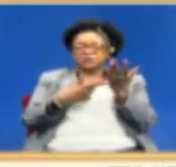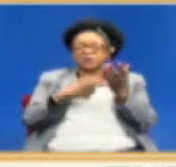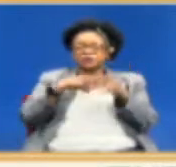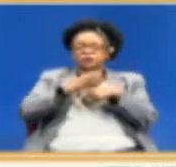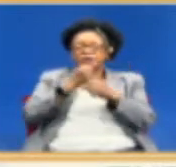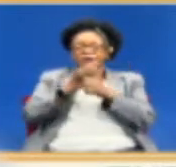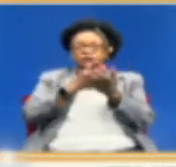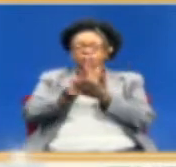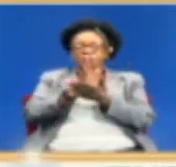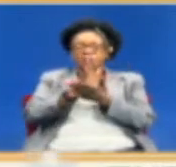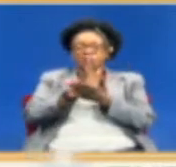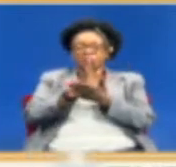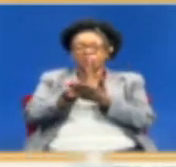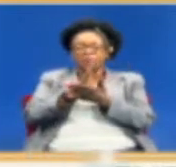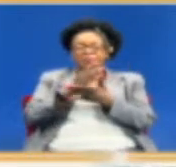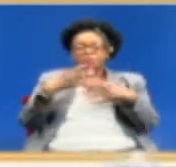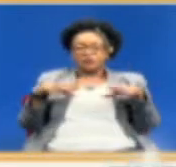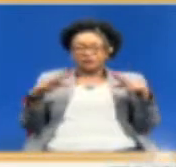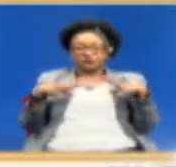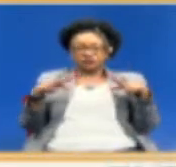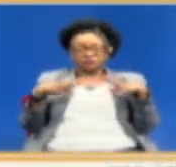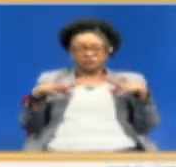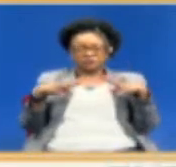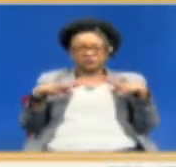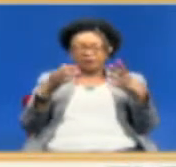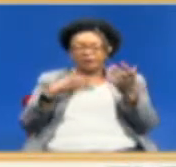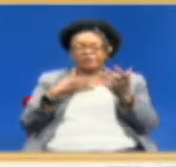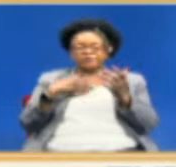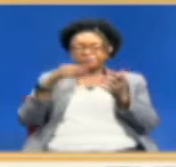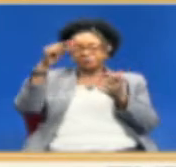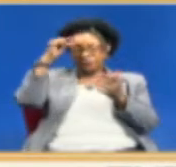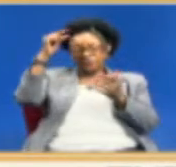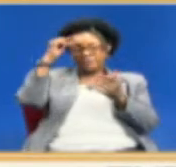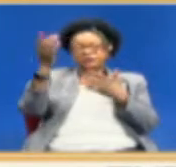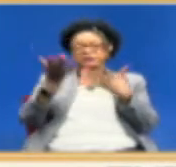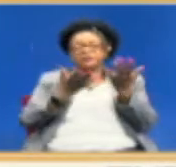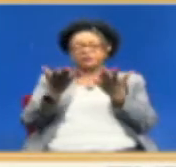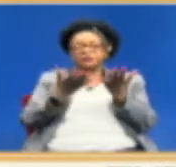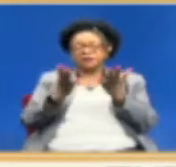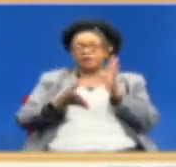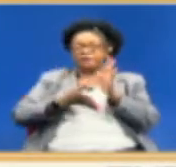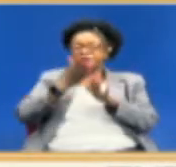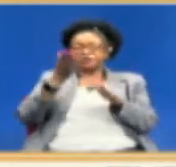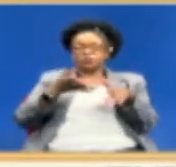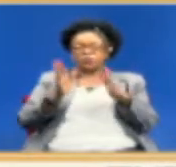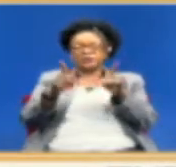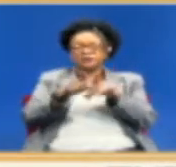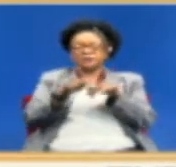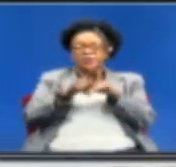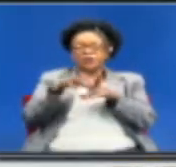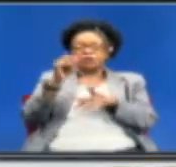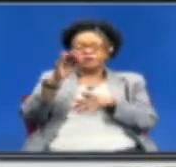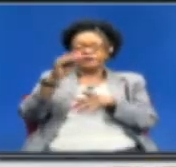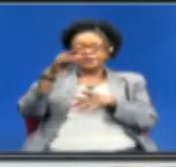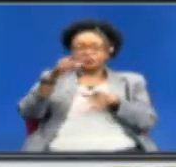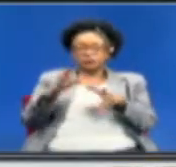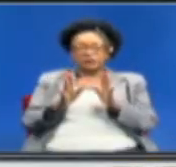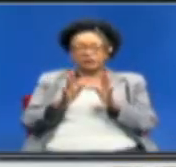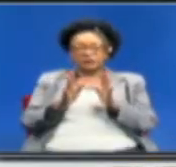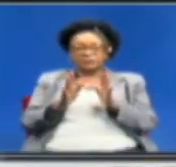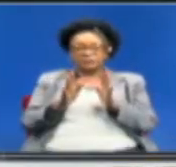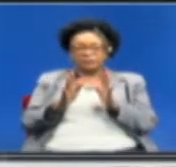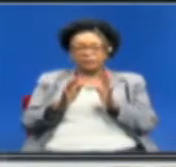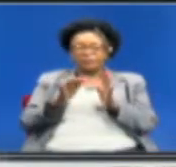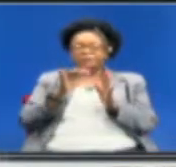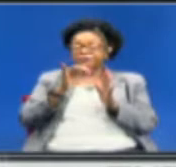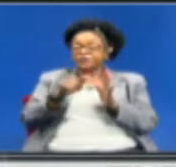ensuring that Mwananchi receives government services efficiently and conveniently. This is a